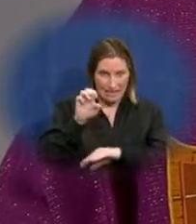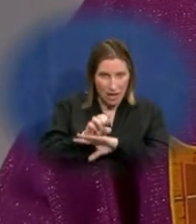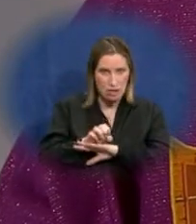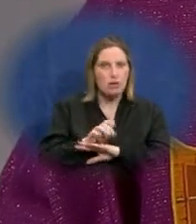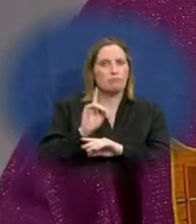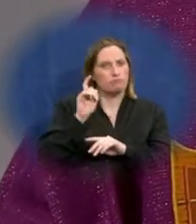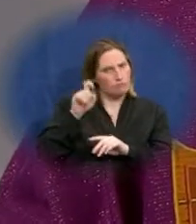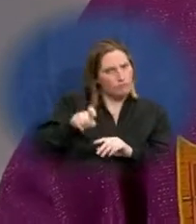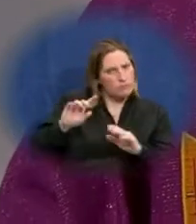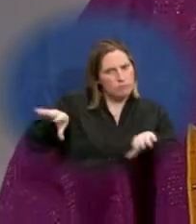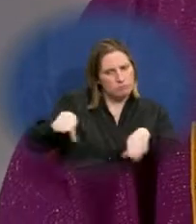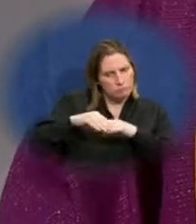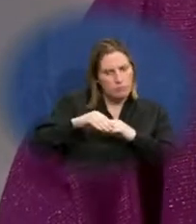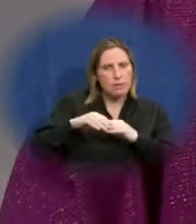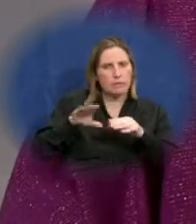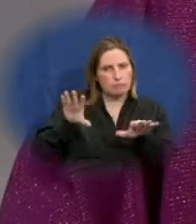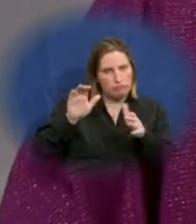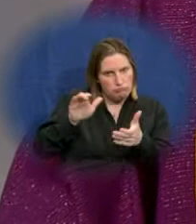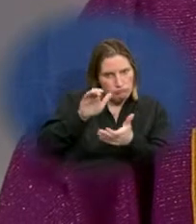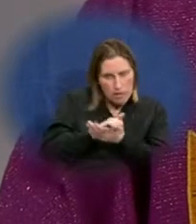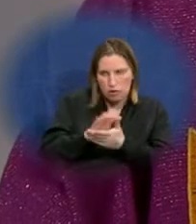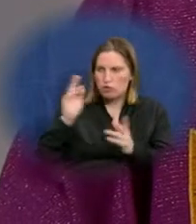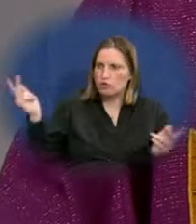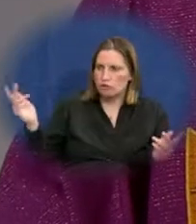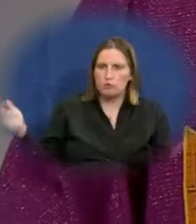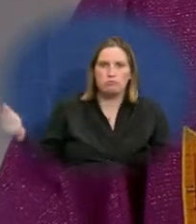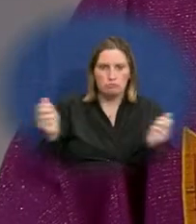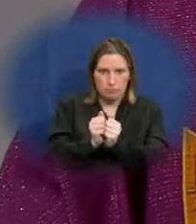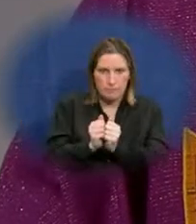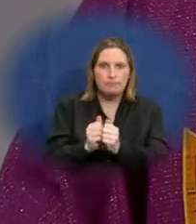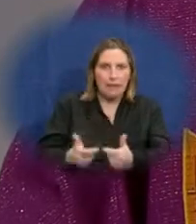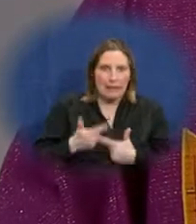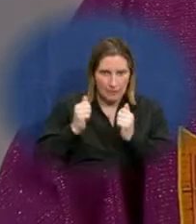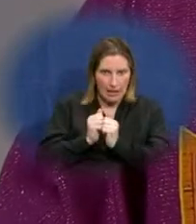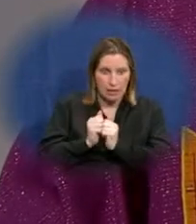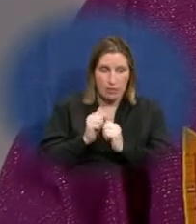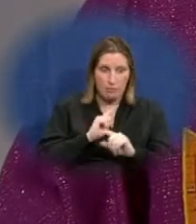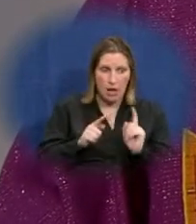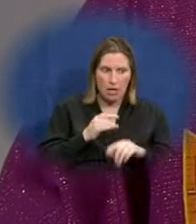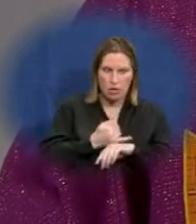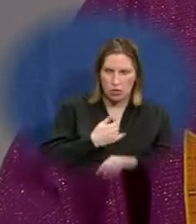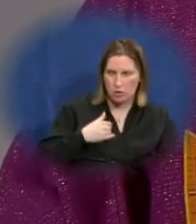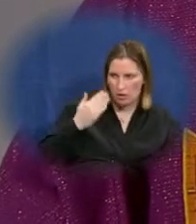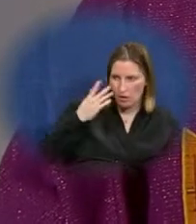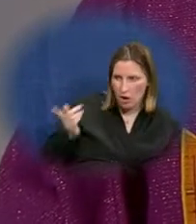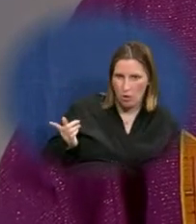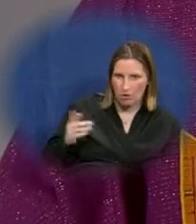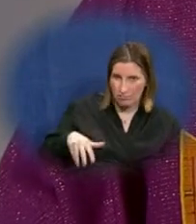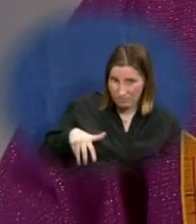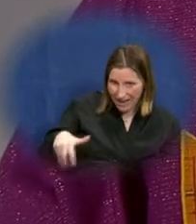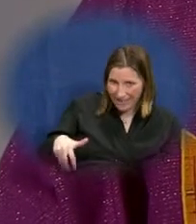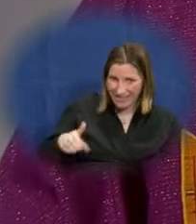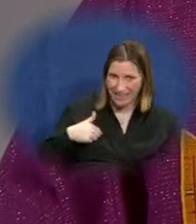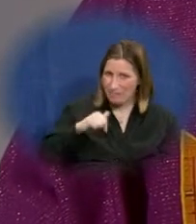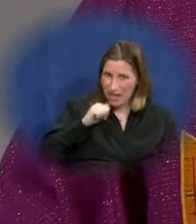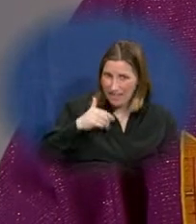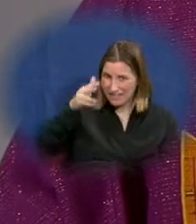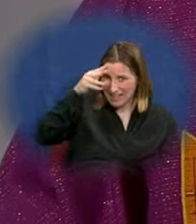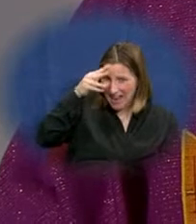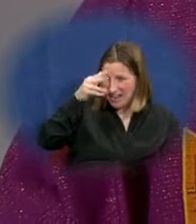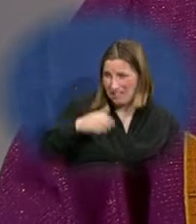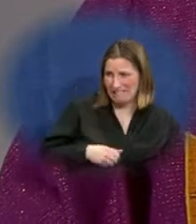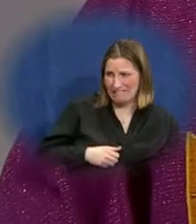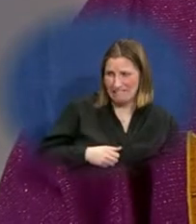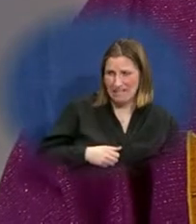but knowing very well that she was pregnant, and knowing that he was not the dad, we can imagine the kind